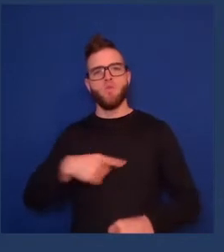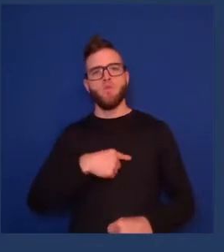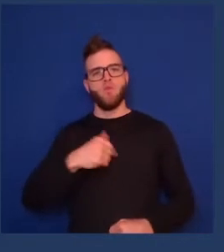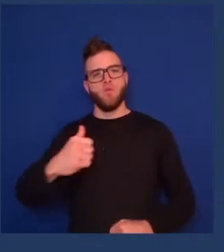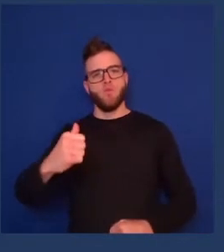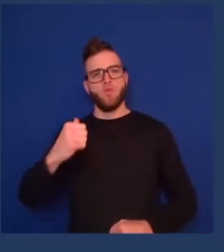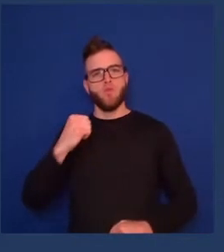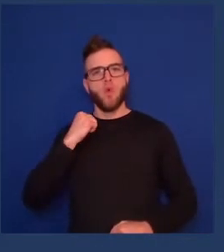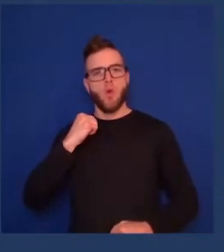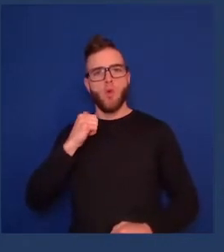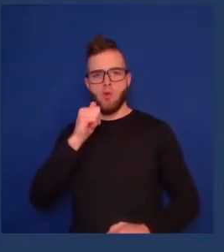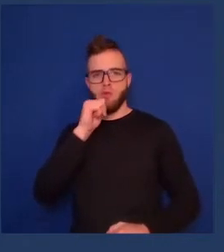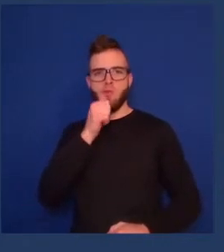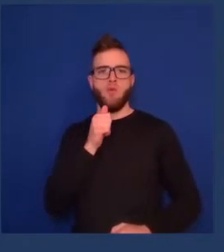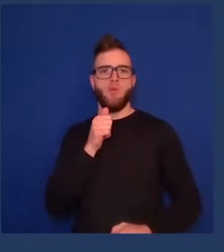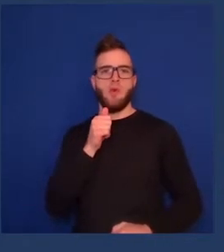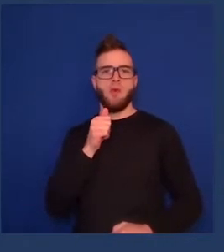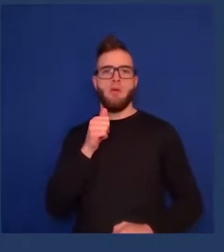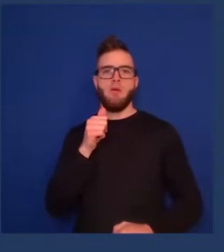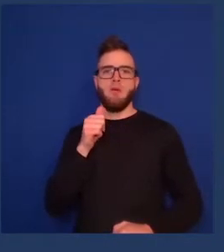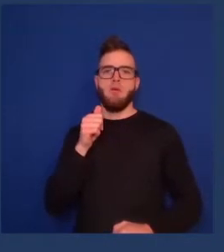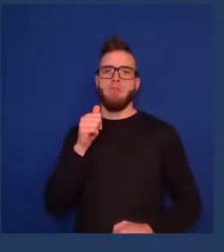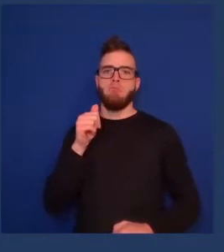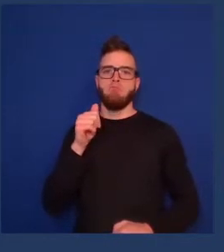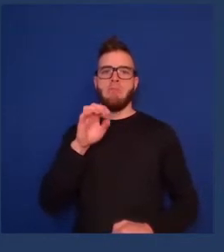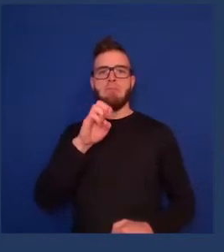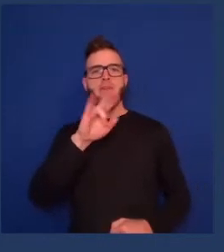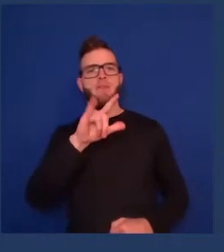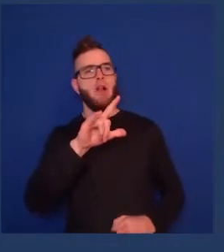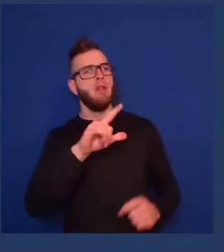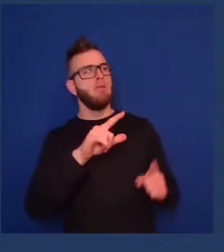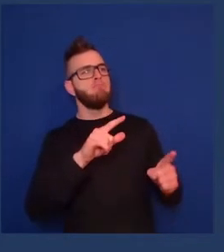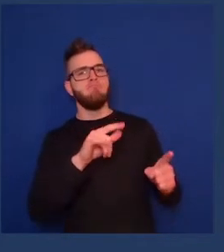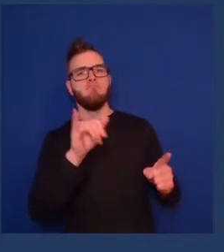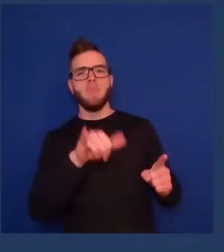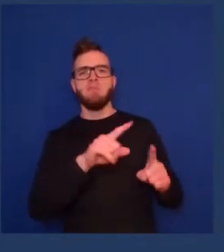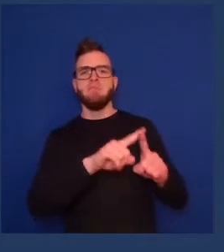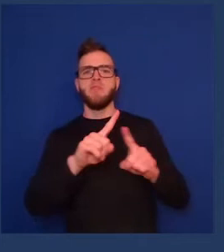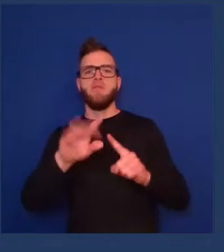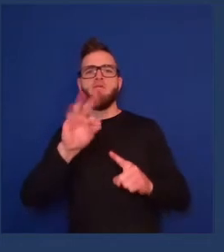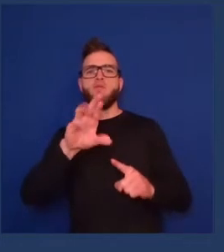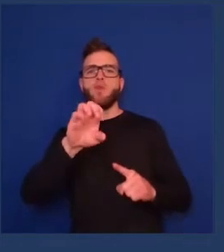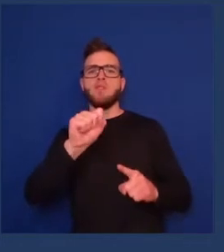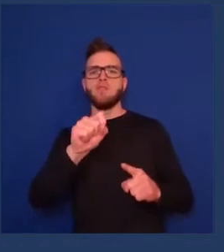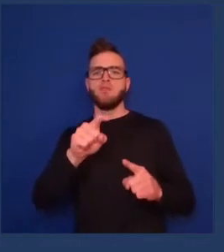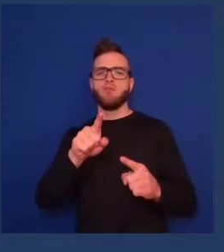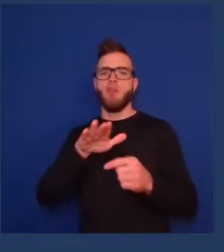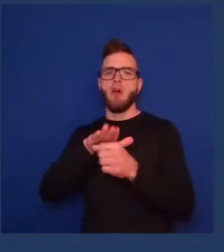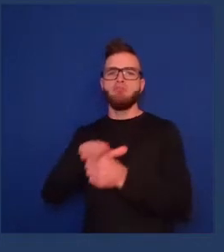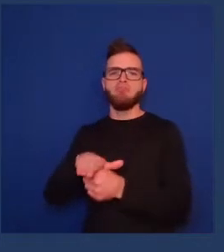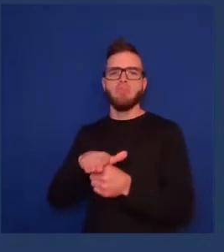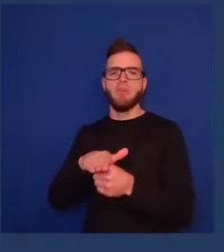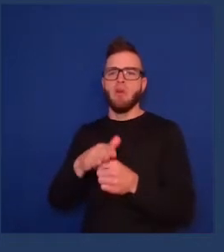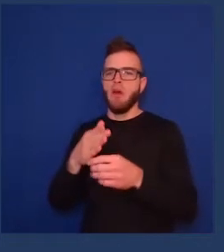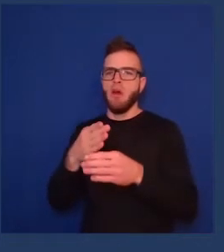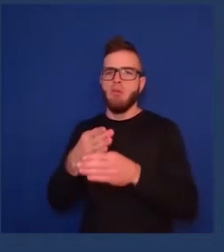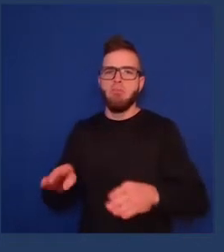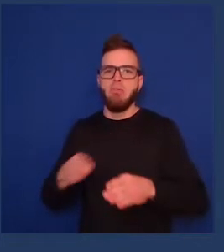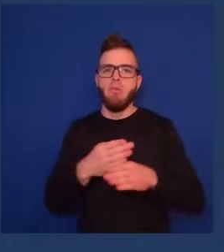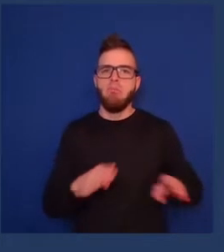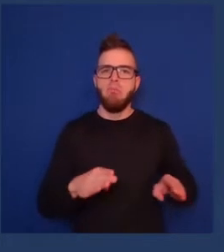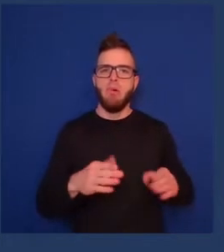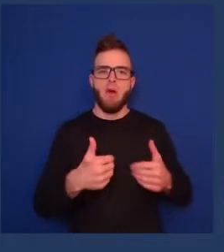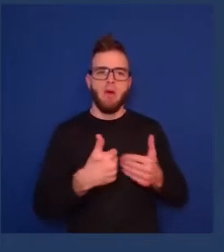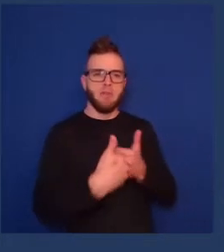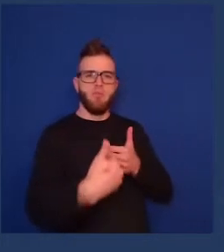we're seeing a sense of resolve and commitment that we're not going to tolerate letting